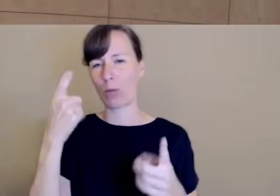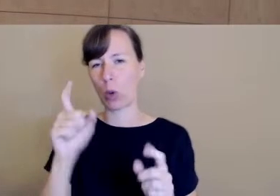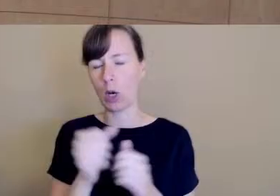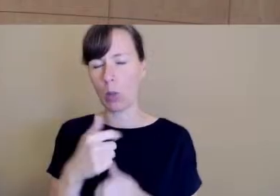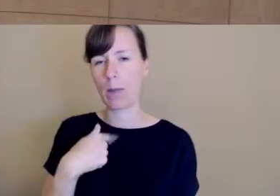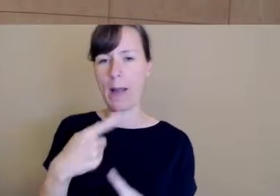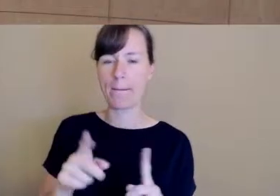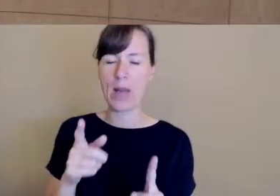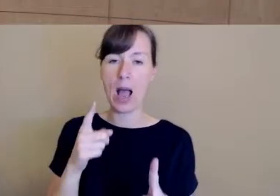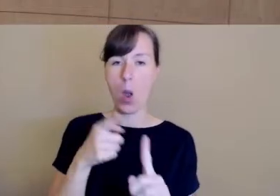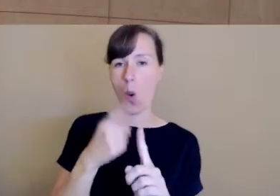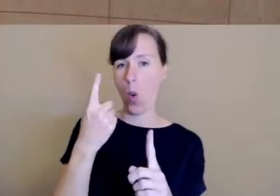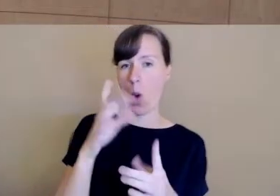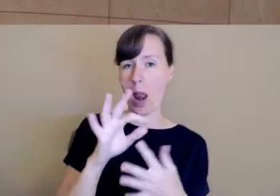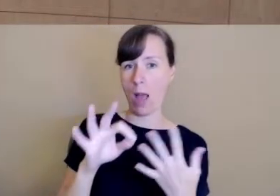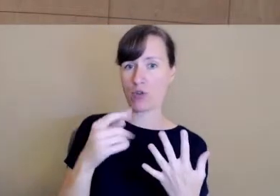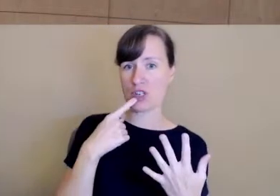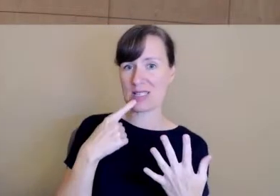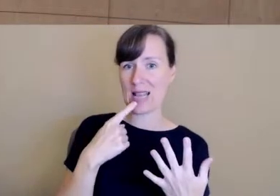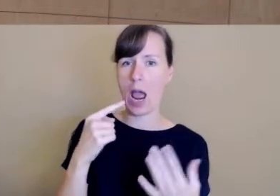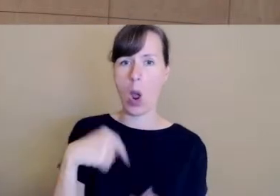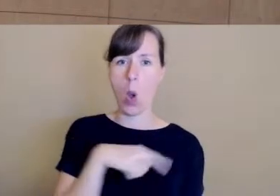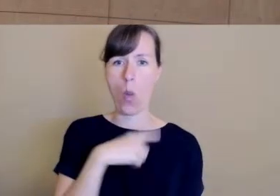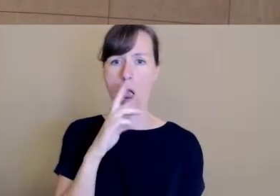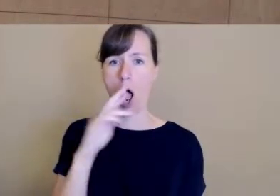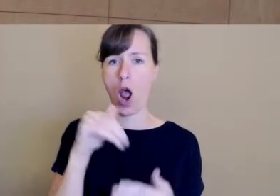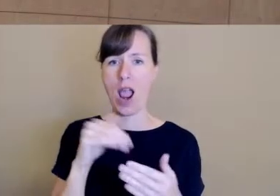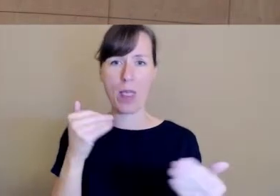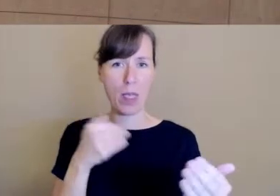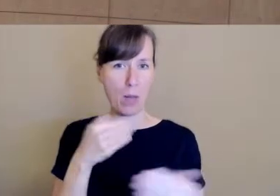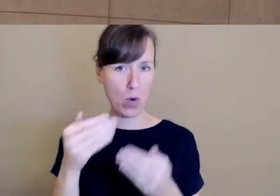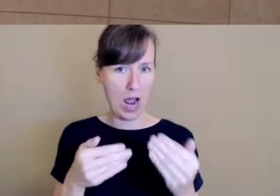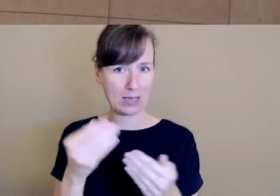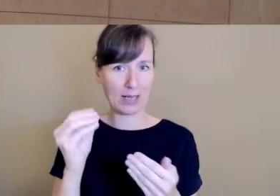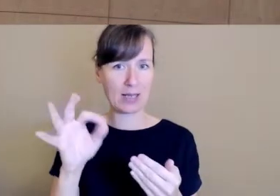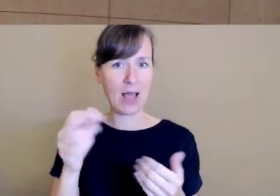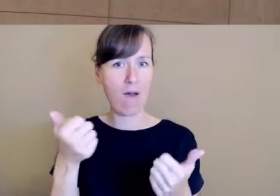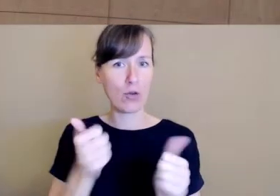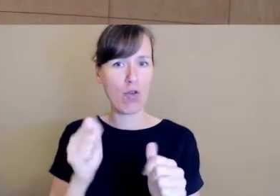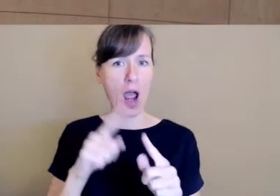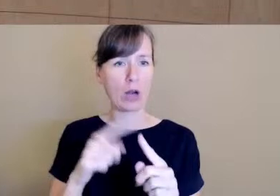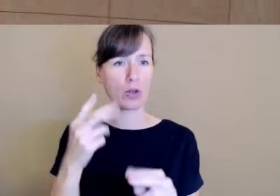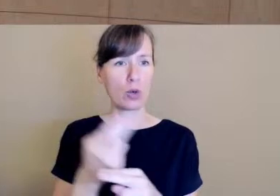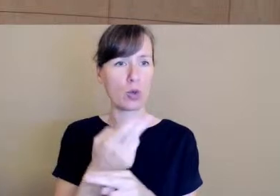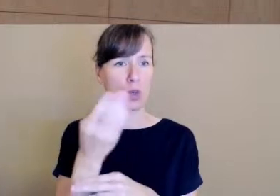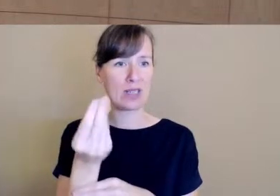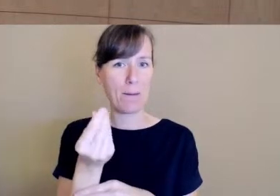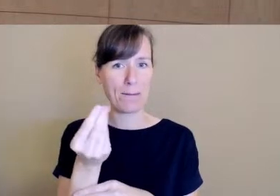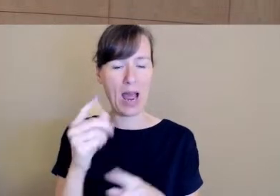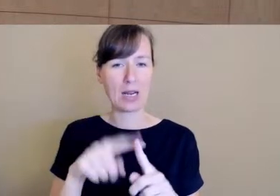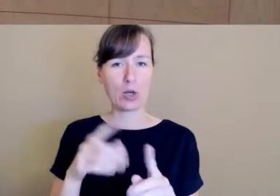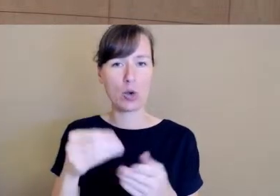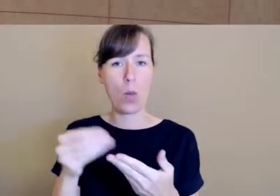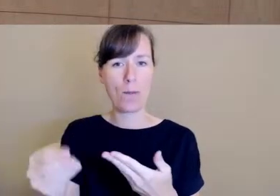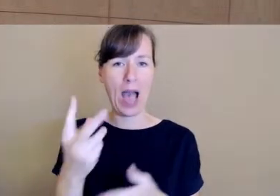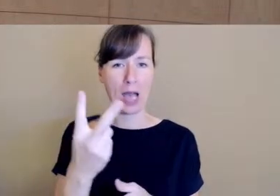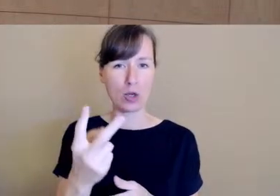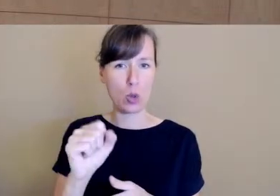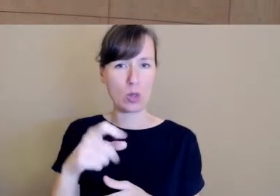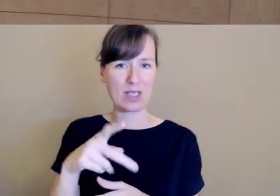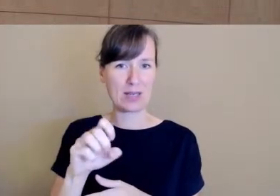say we are in the process of trying to use the money to buy 2 specific lots,